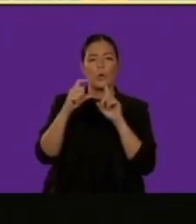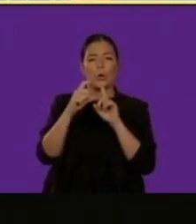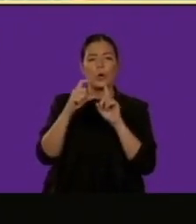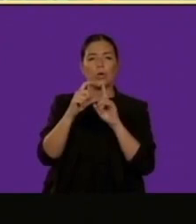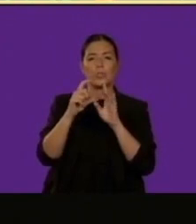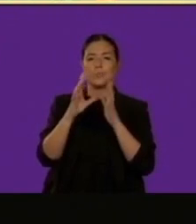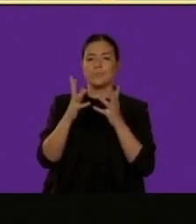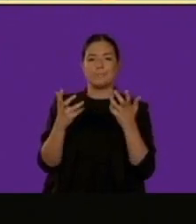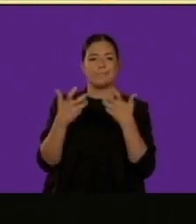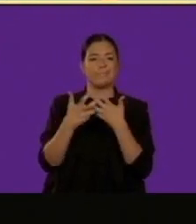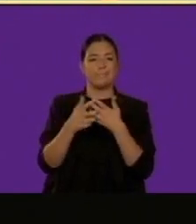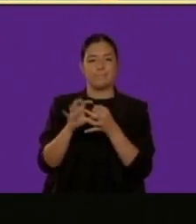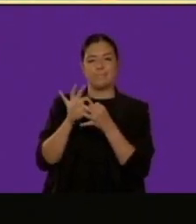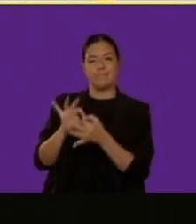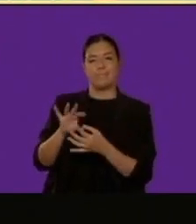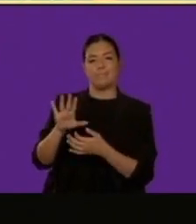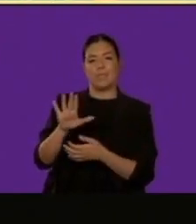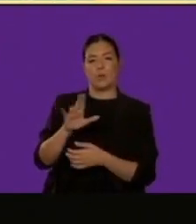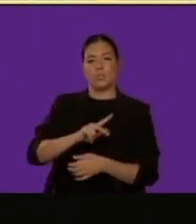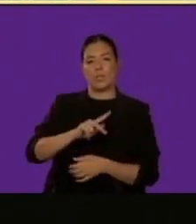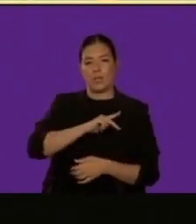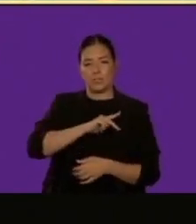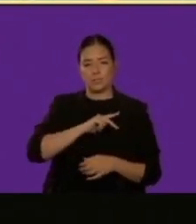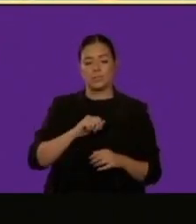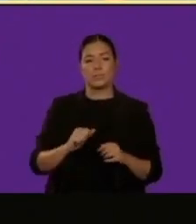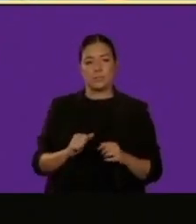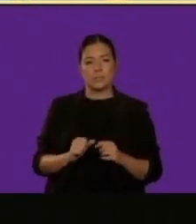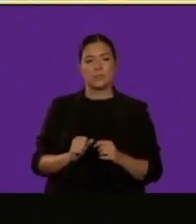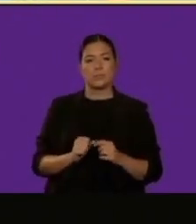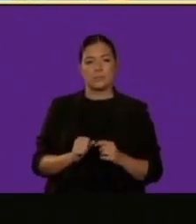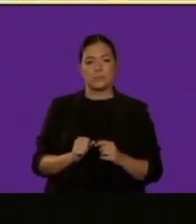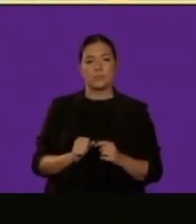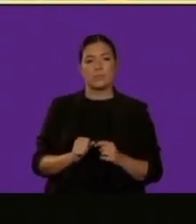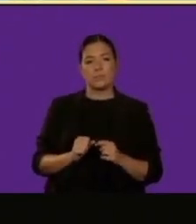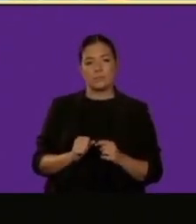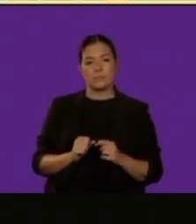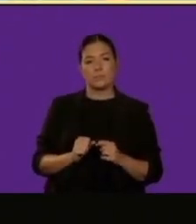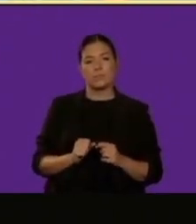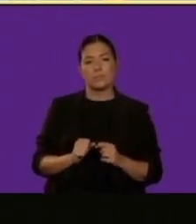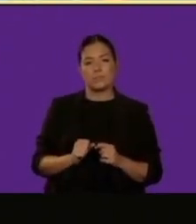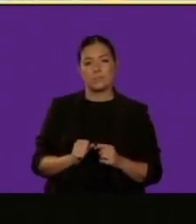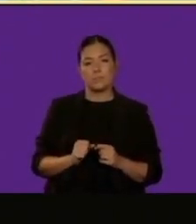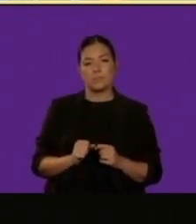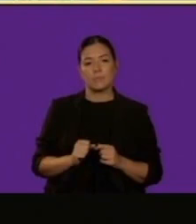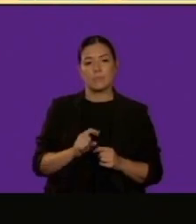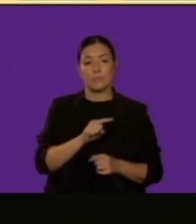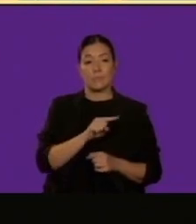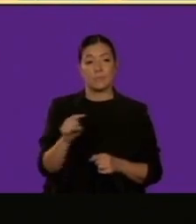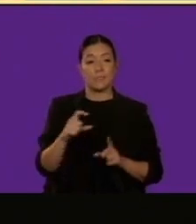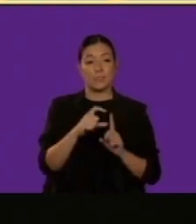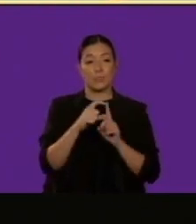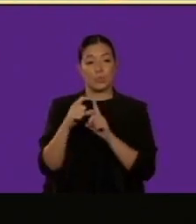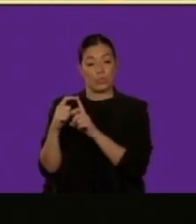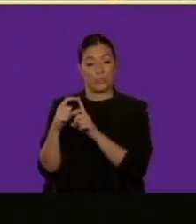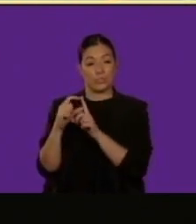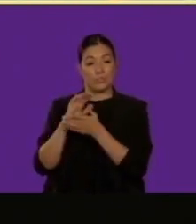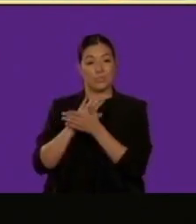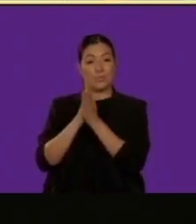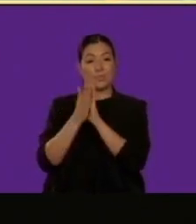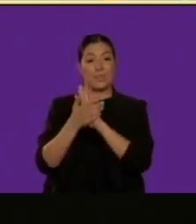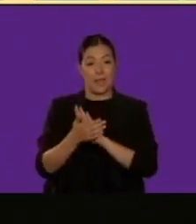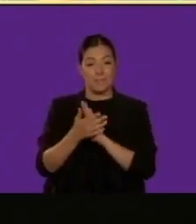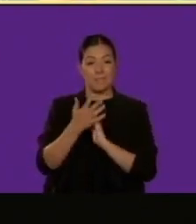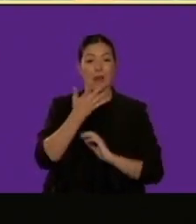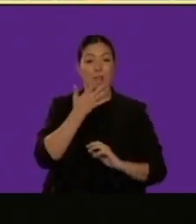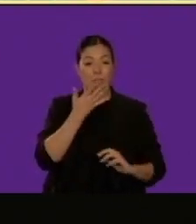animales, superpower of the girl had a niño superpower of talking to animals because eh, she likes animals, el niño que diseñó and the este boy personaje